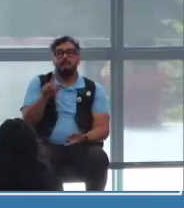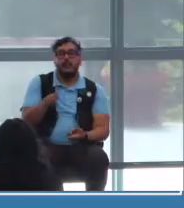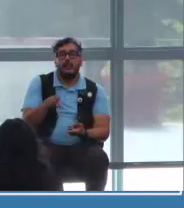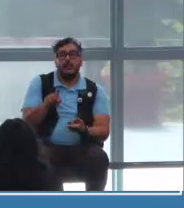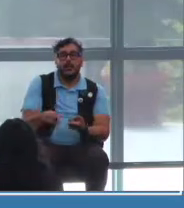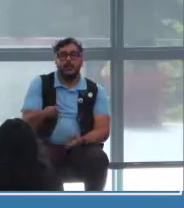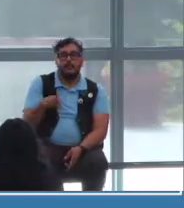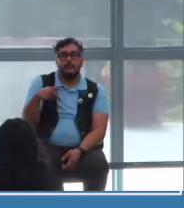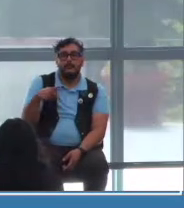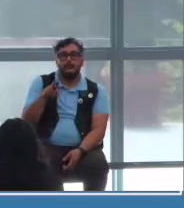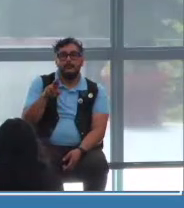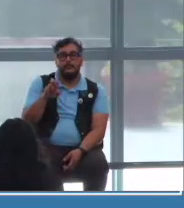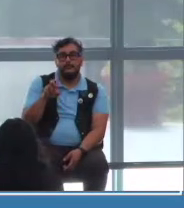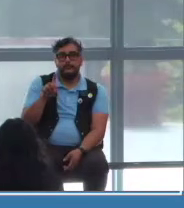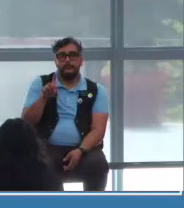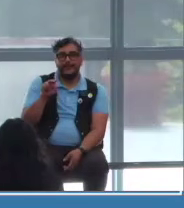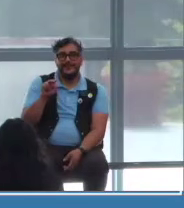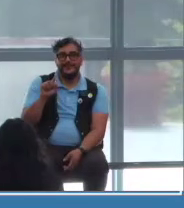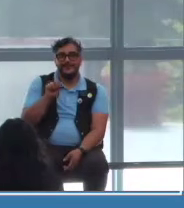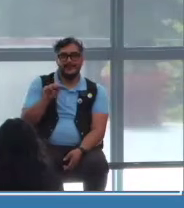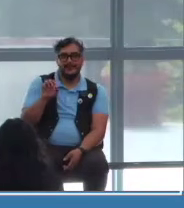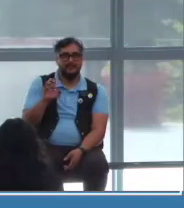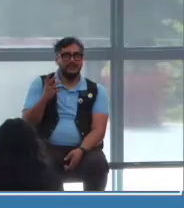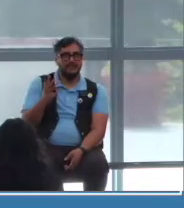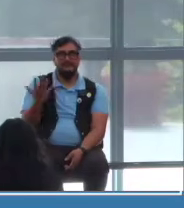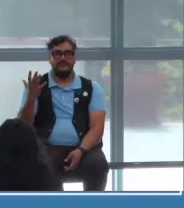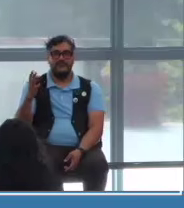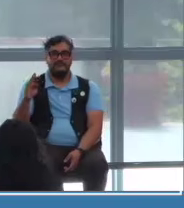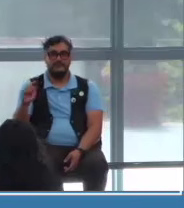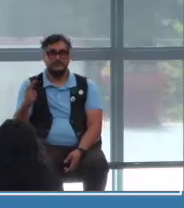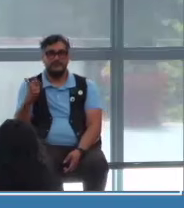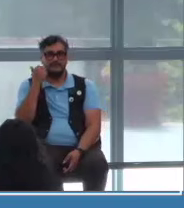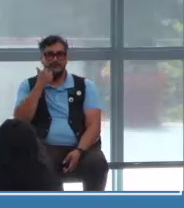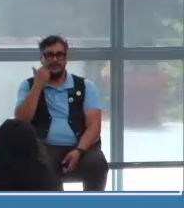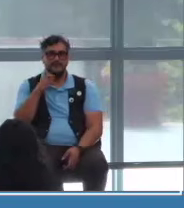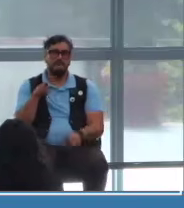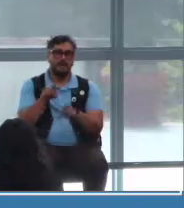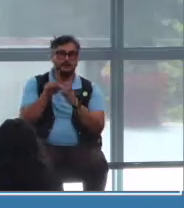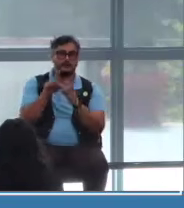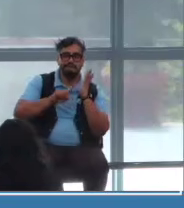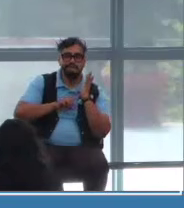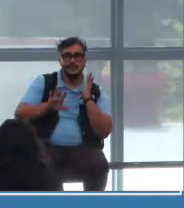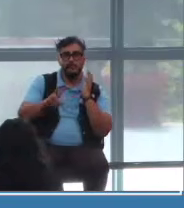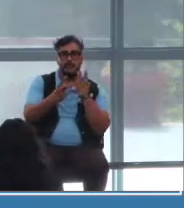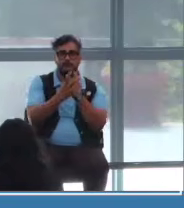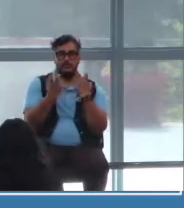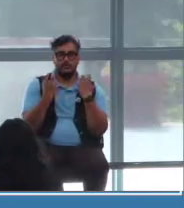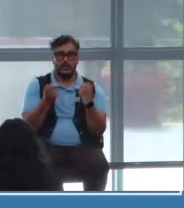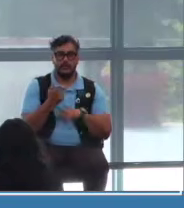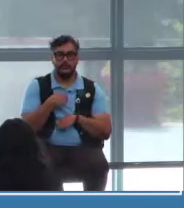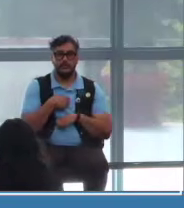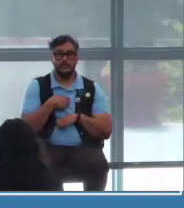of prednisone, like 5 milligrams a day. And we also work with their bone health at the same